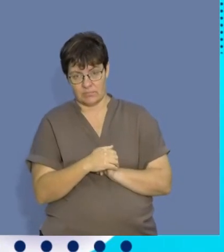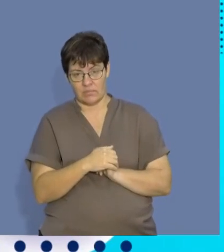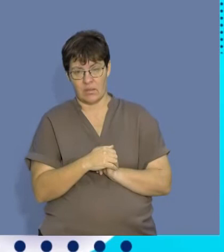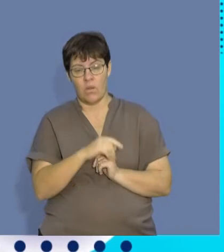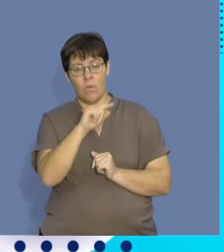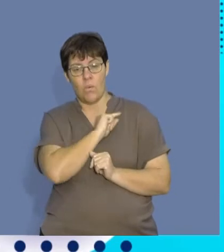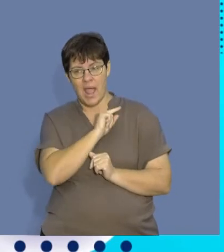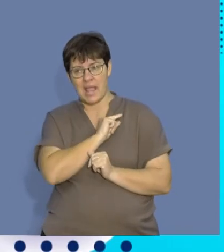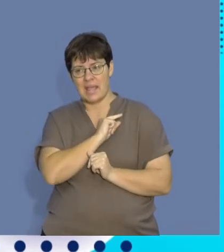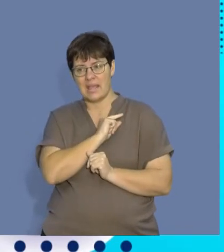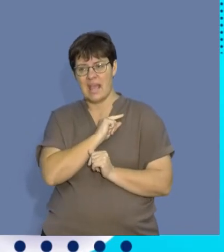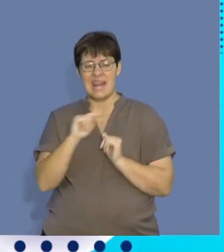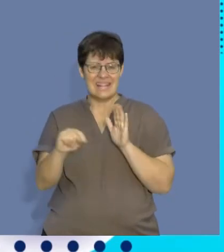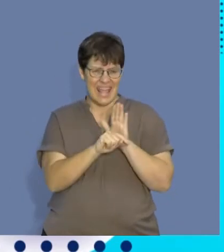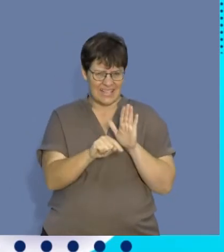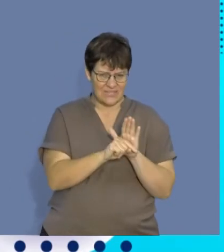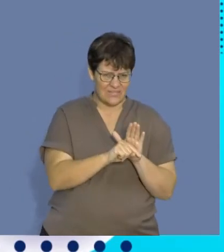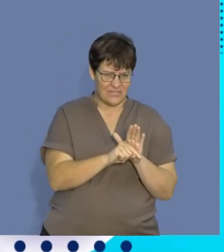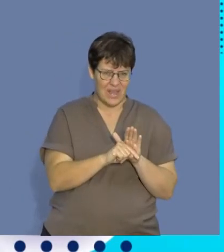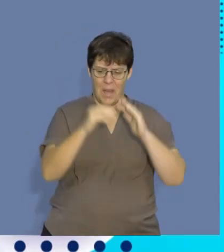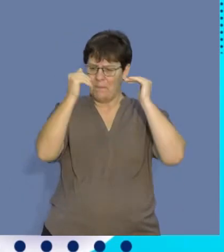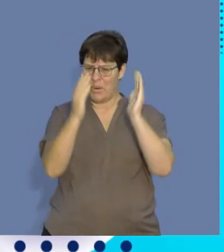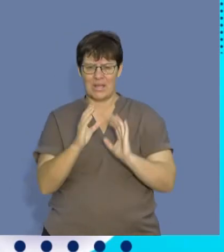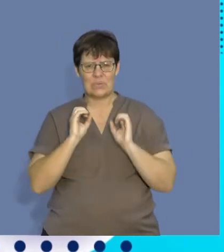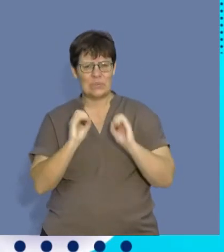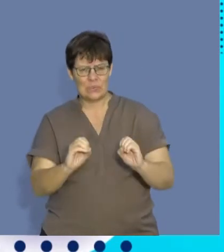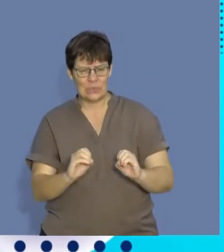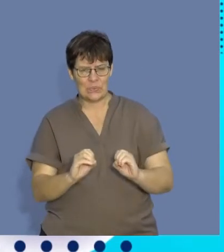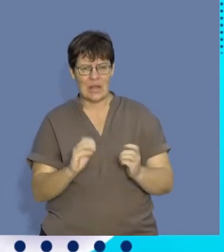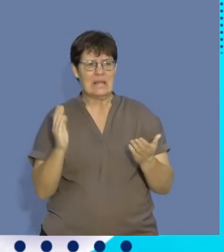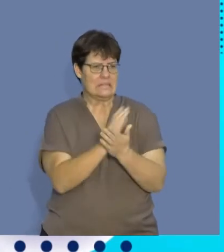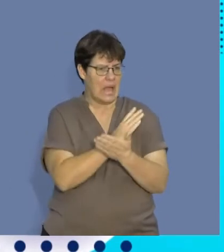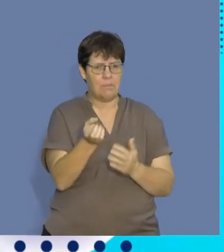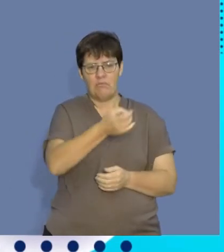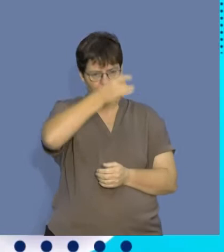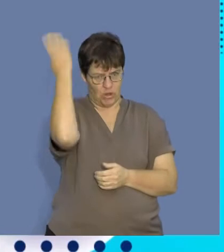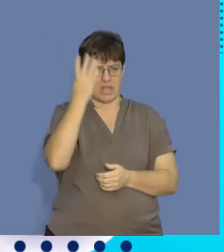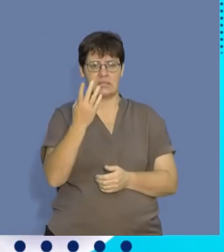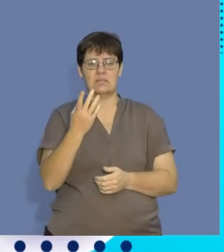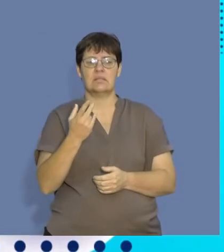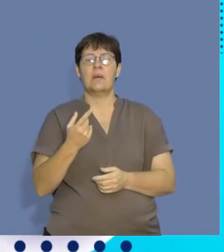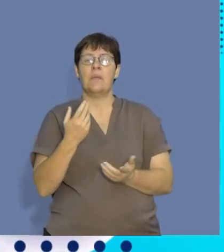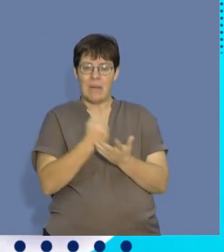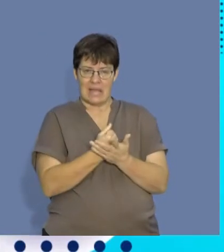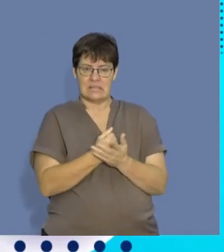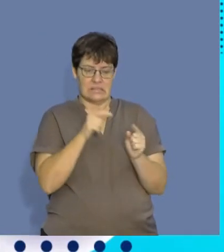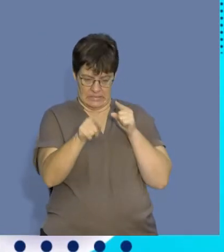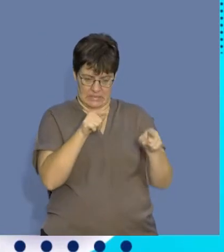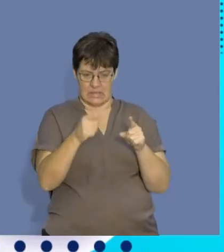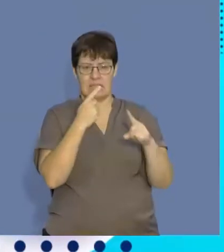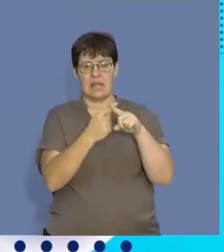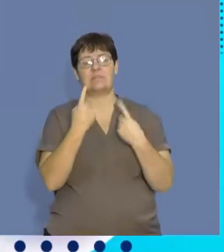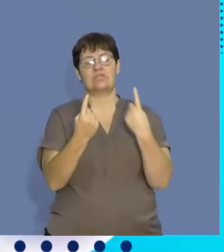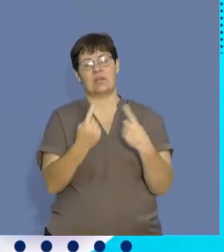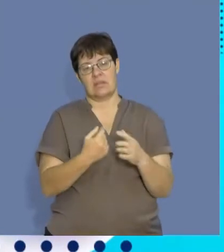Why? Because as soon as it becomes negative and there are no brackets, some of us forget that I must multiply between these